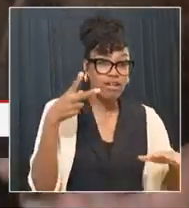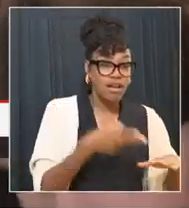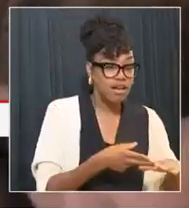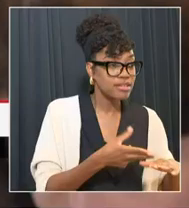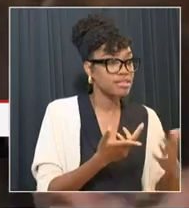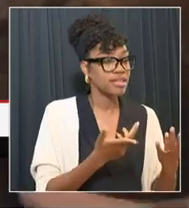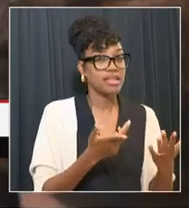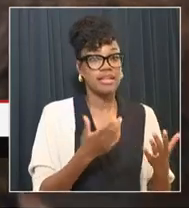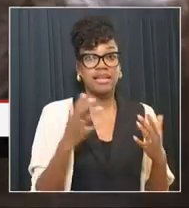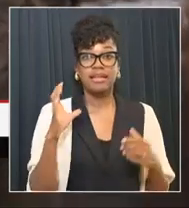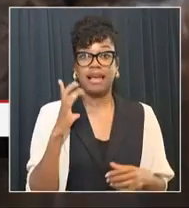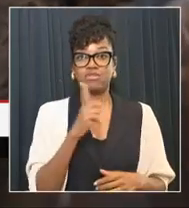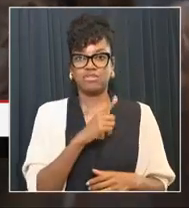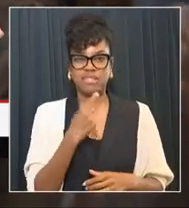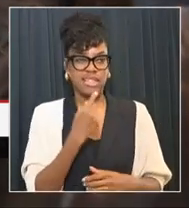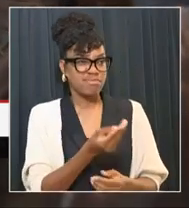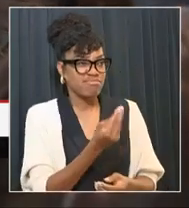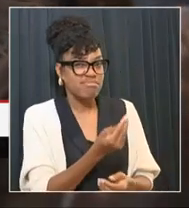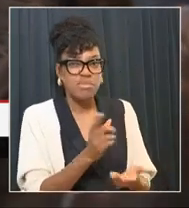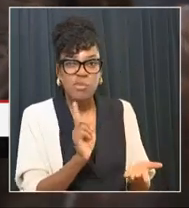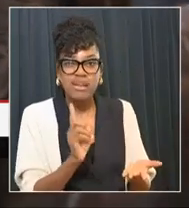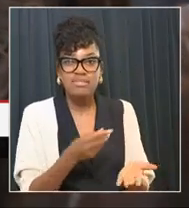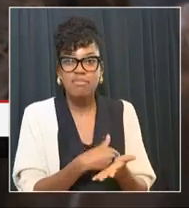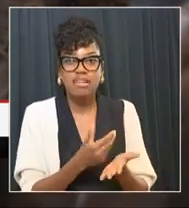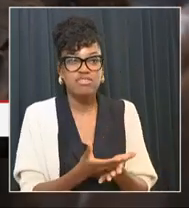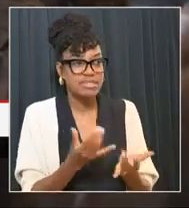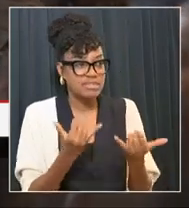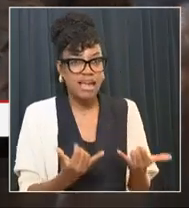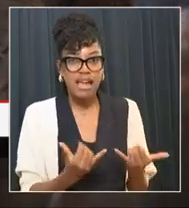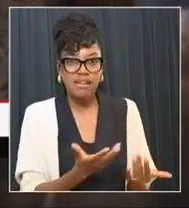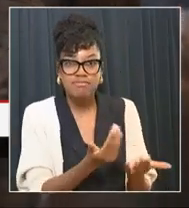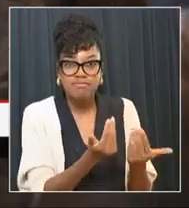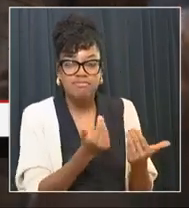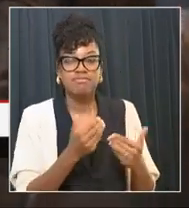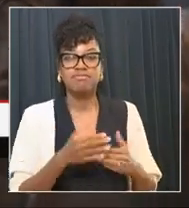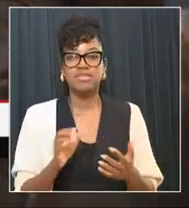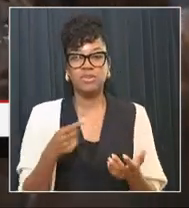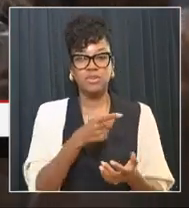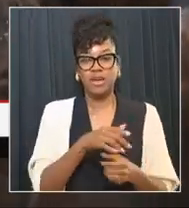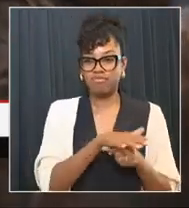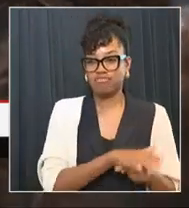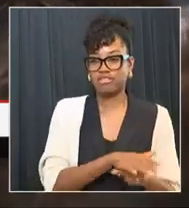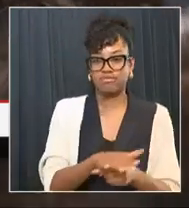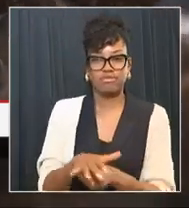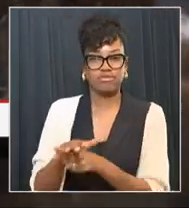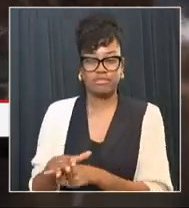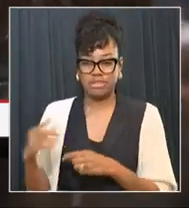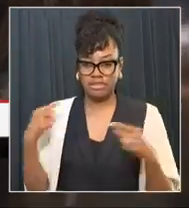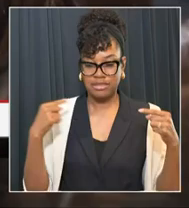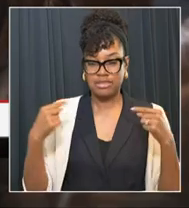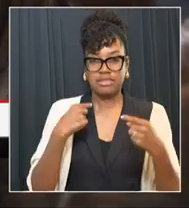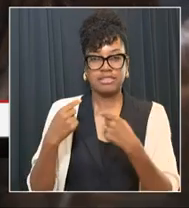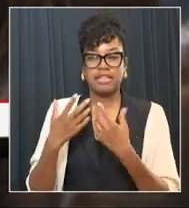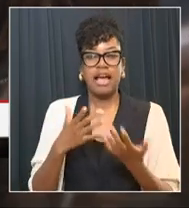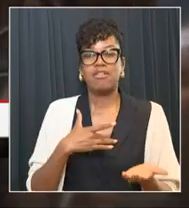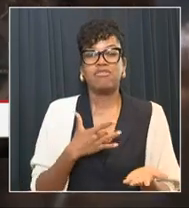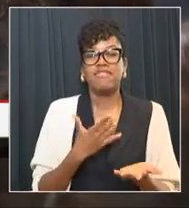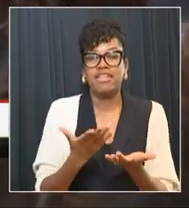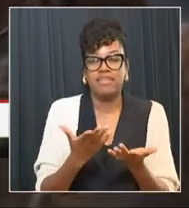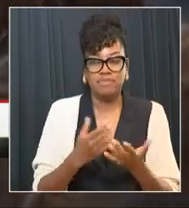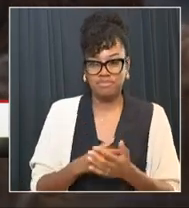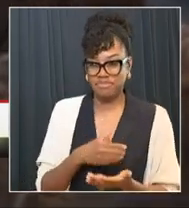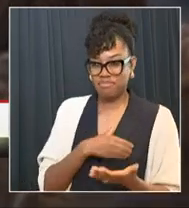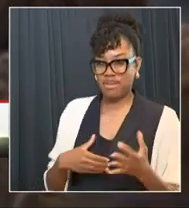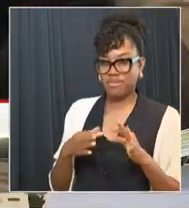now. Where is it? So how has it been for you to kind of deal with these competing pressures? Well, we feel very good today. It's budget